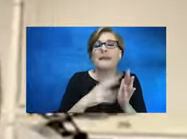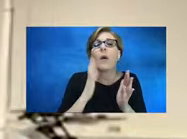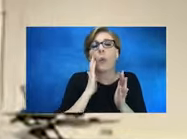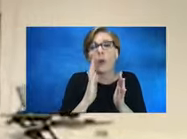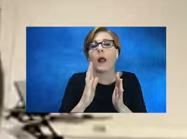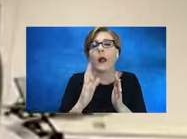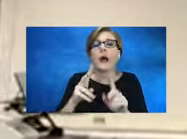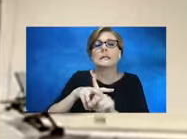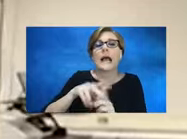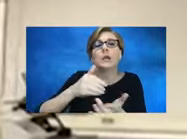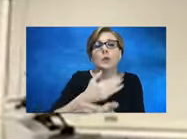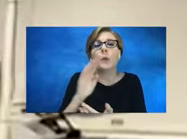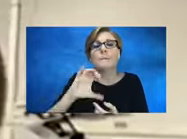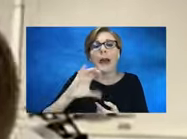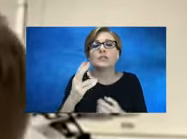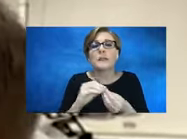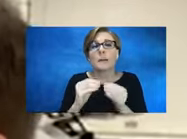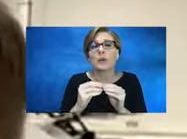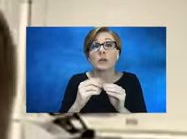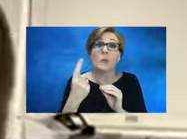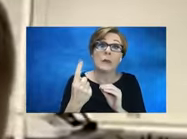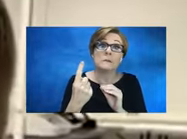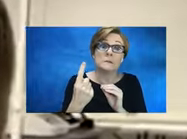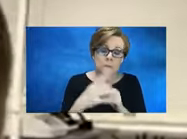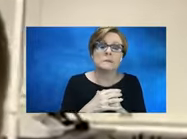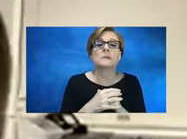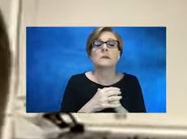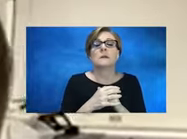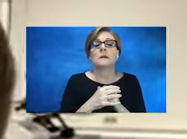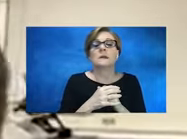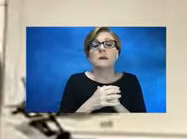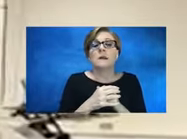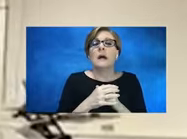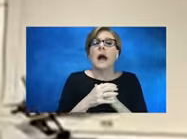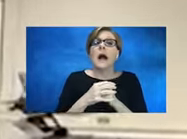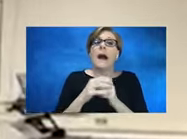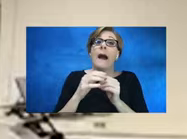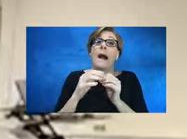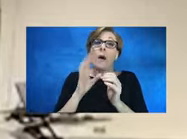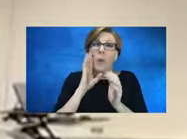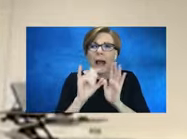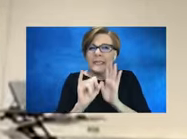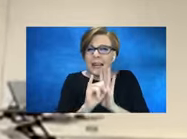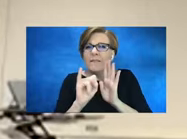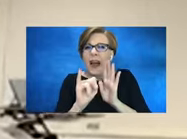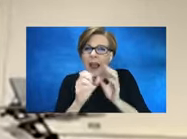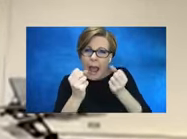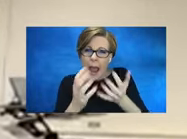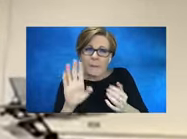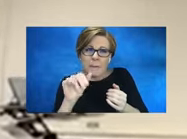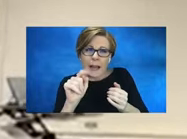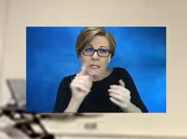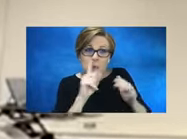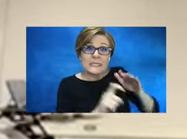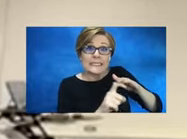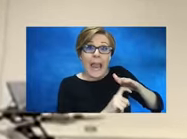batch number. So number one, and then it'll identify the number of ballots that were scanned by our tabulation equipment. And then if